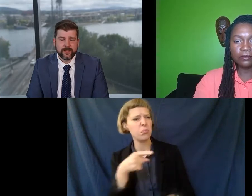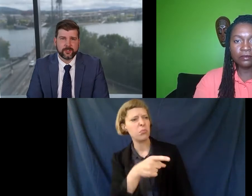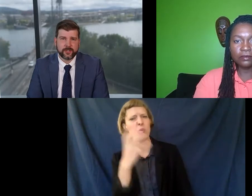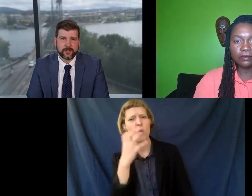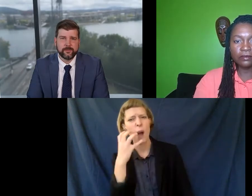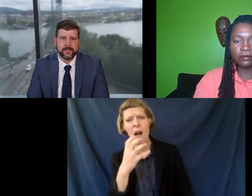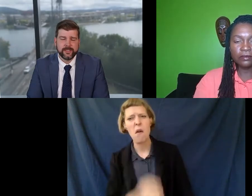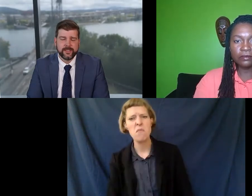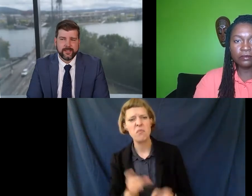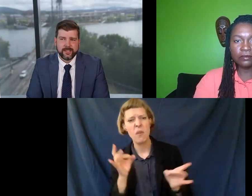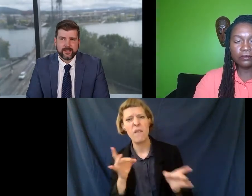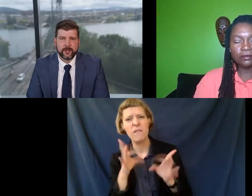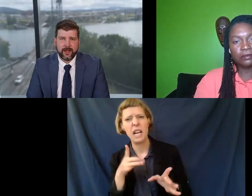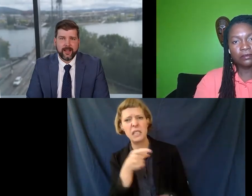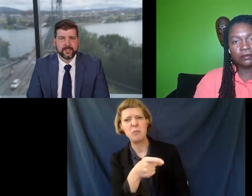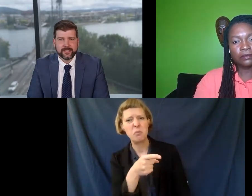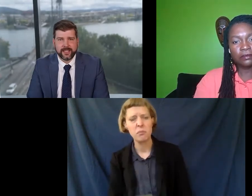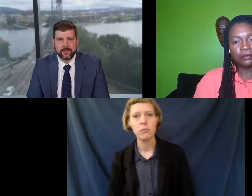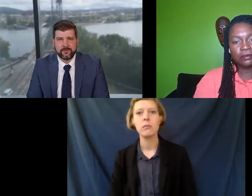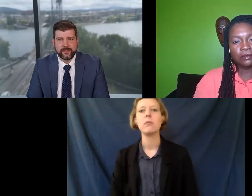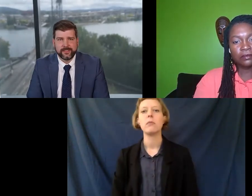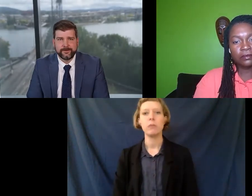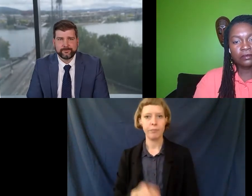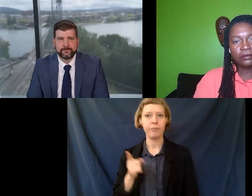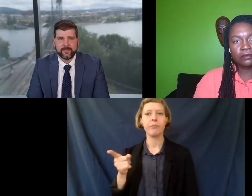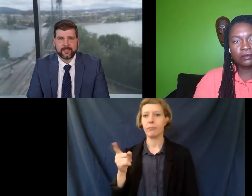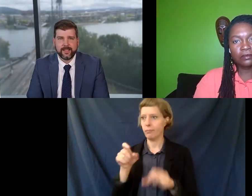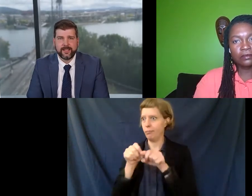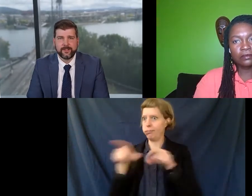When the governor called me, you know, obviously I was very